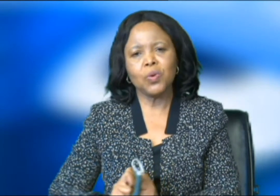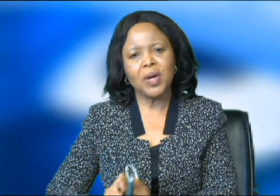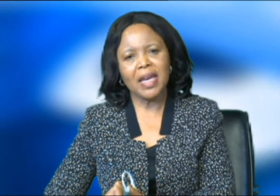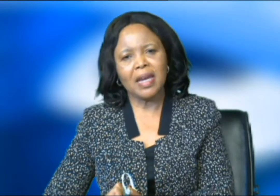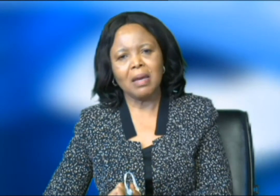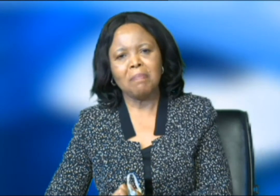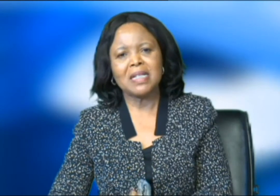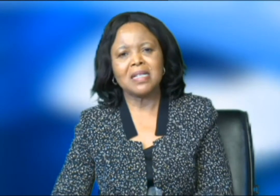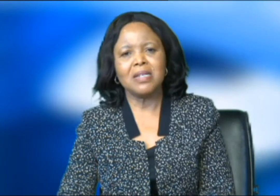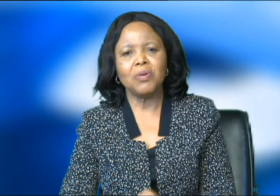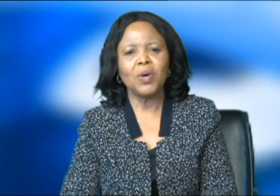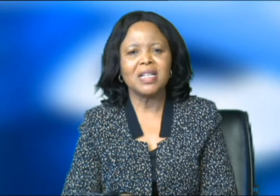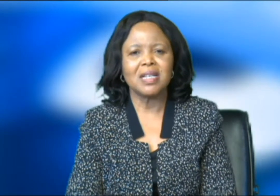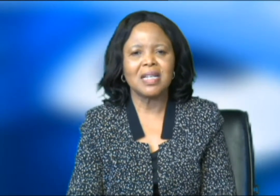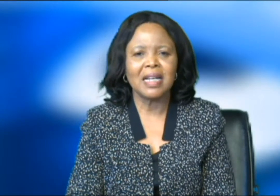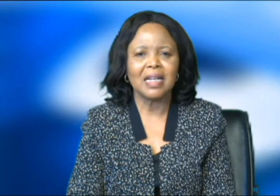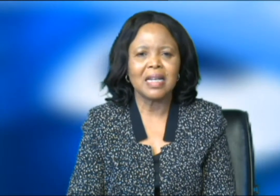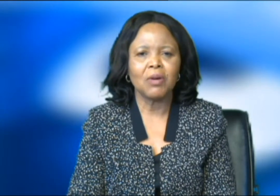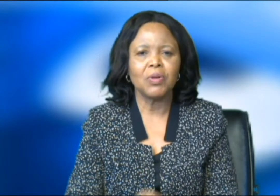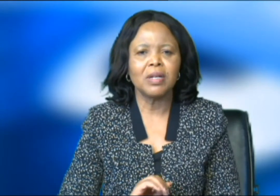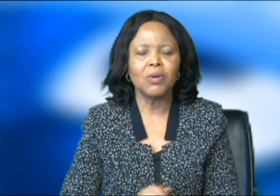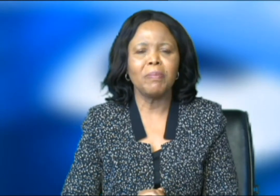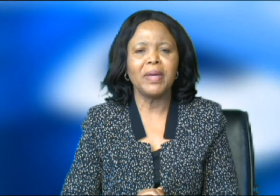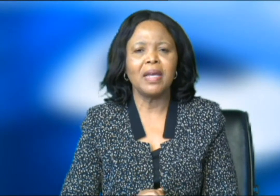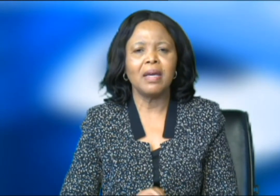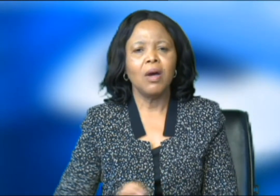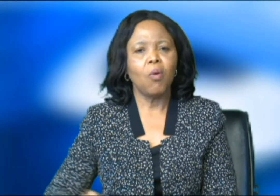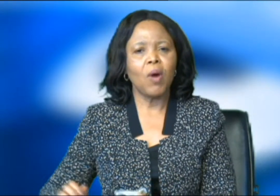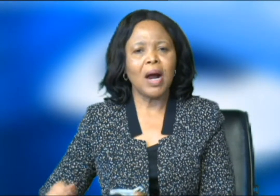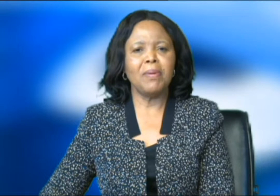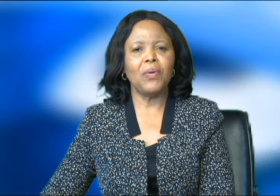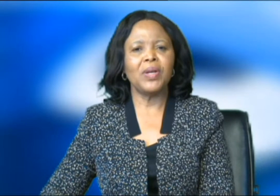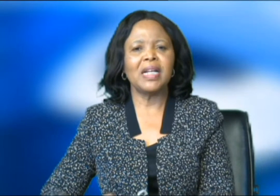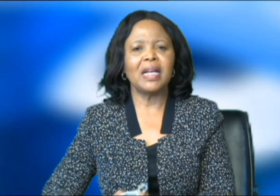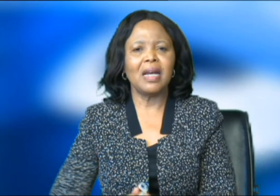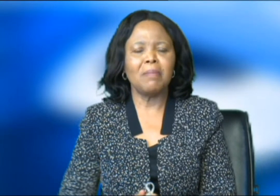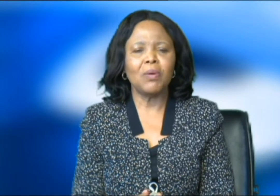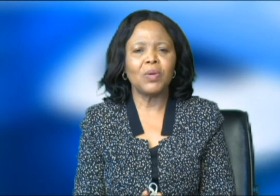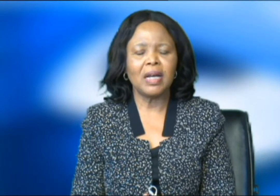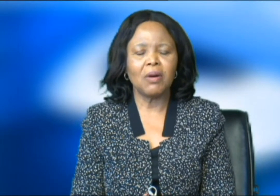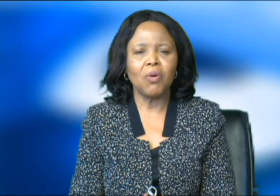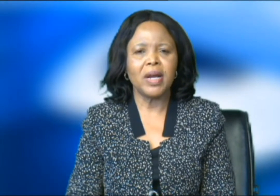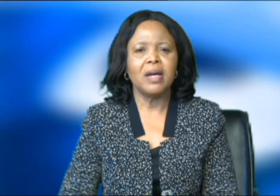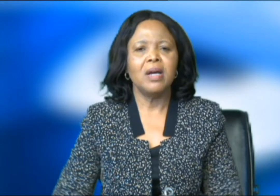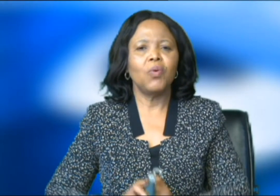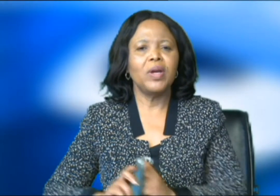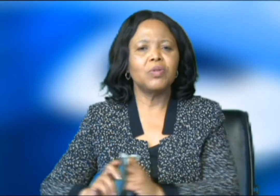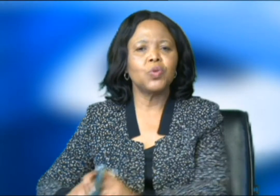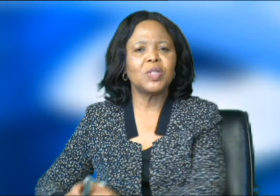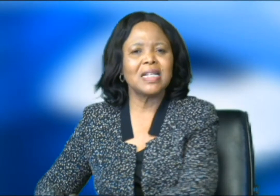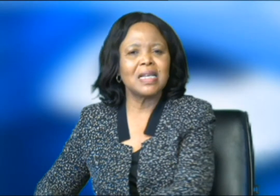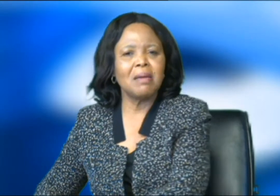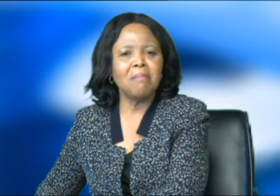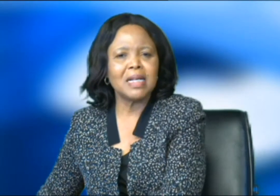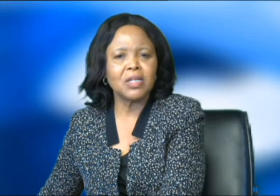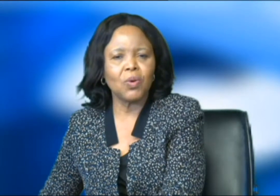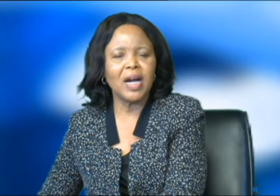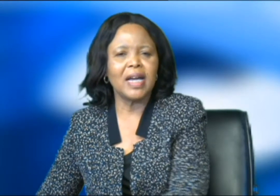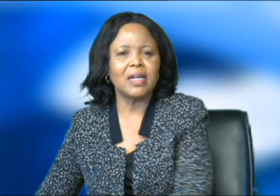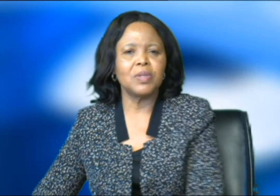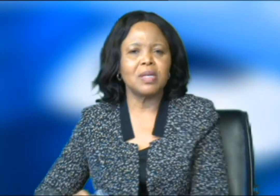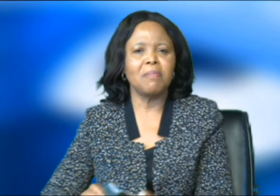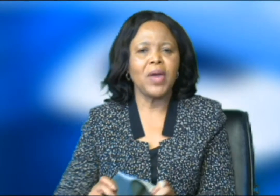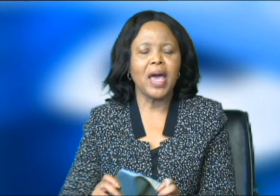Kungcono lokuthi ungene ebhasini ugeze tandla takho tihlobile uhambe uyotihlala lapha uhlala khona kunekuthi uthathe